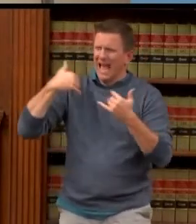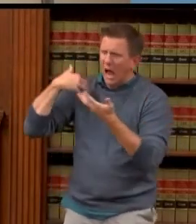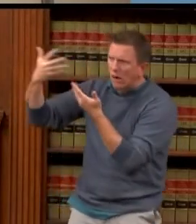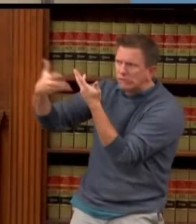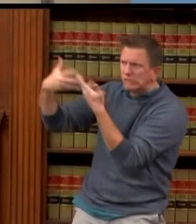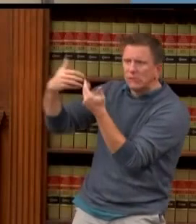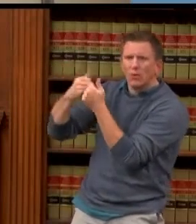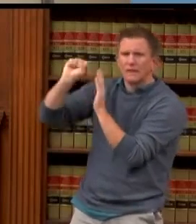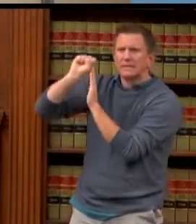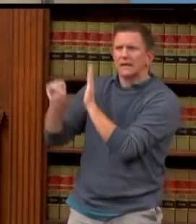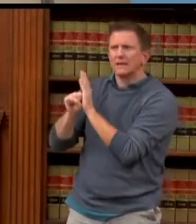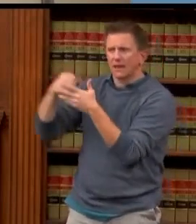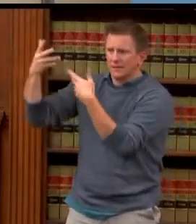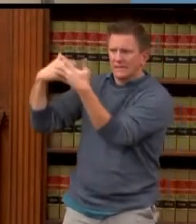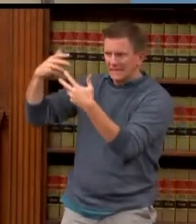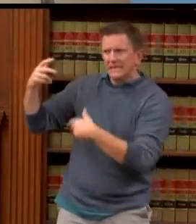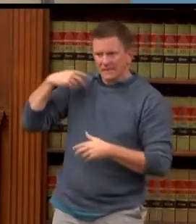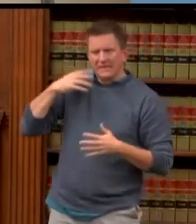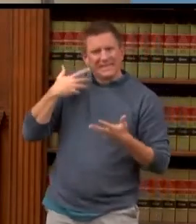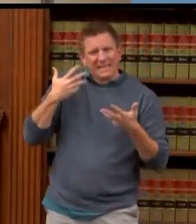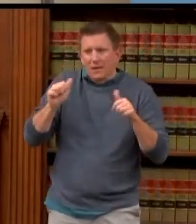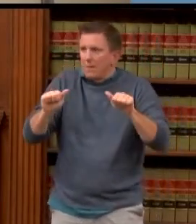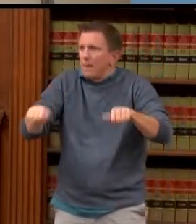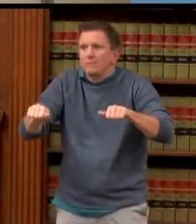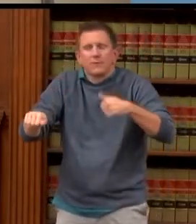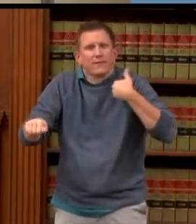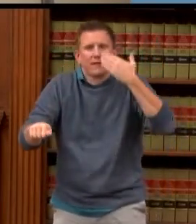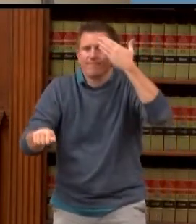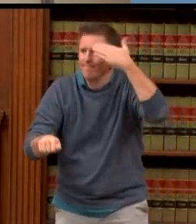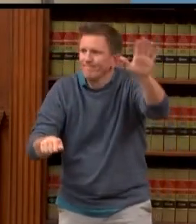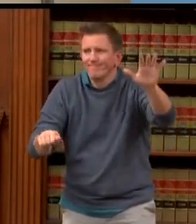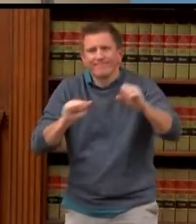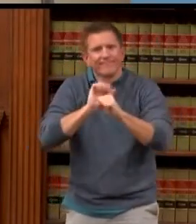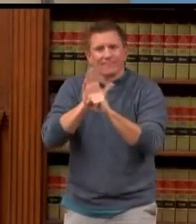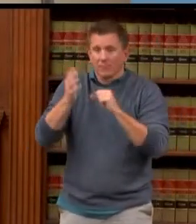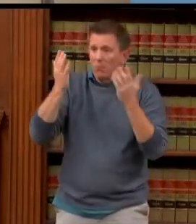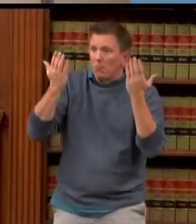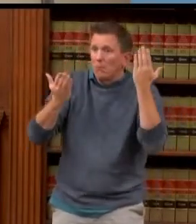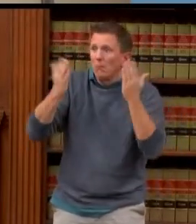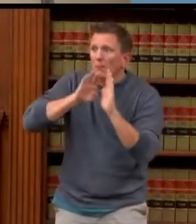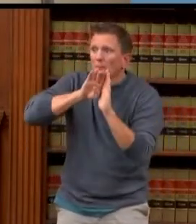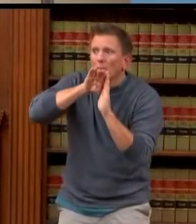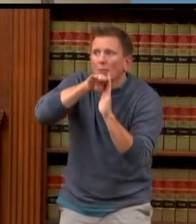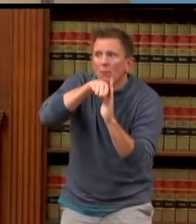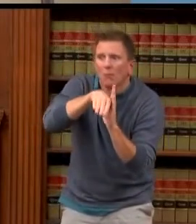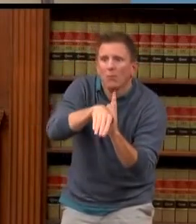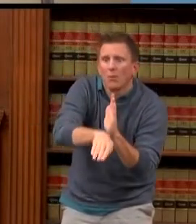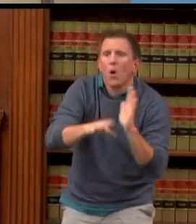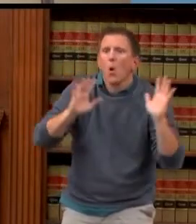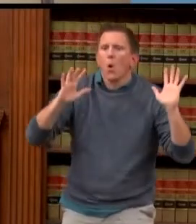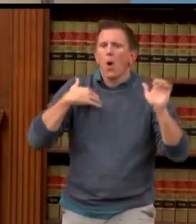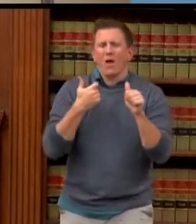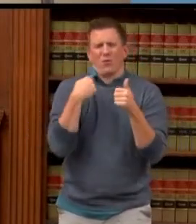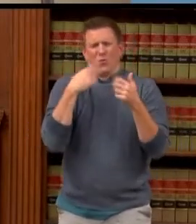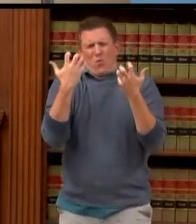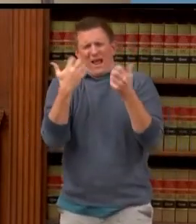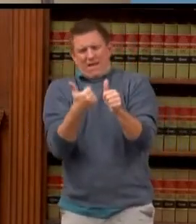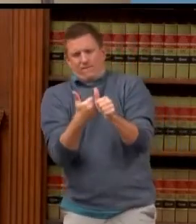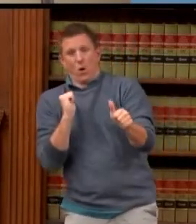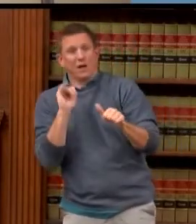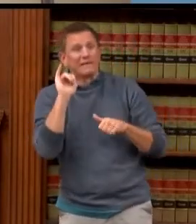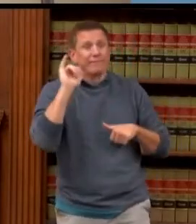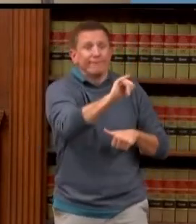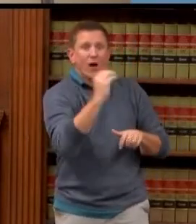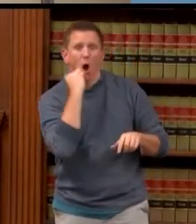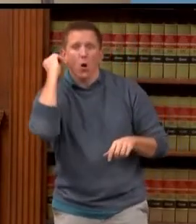drive numbers down and to stay away from a stay-at-home order. I will tell you that this is the last